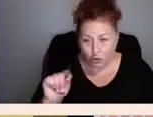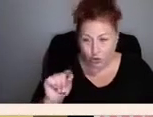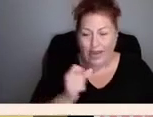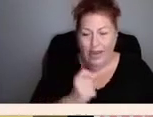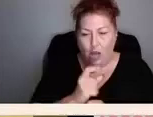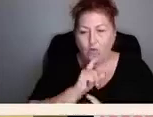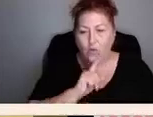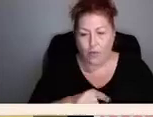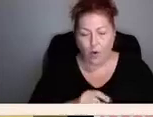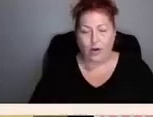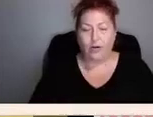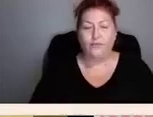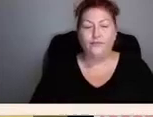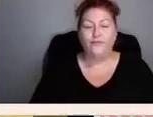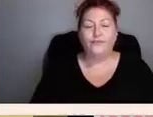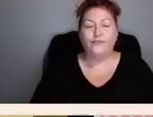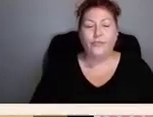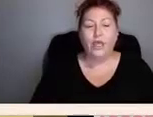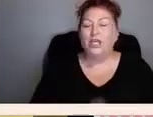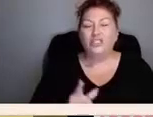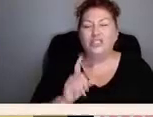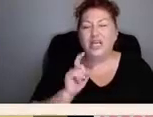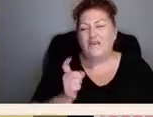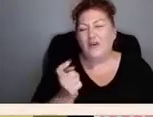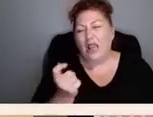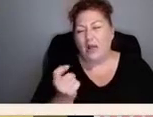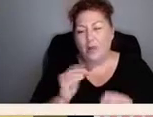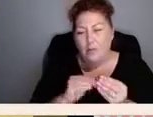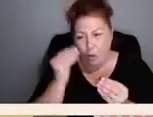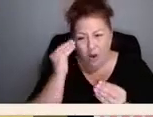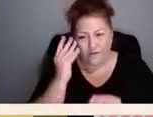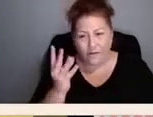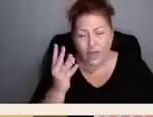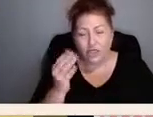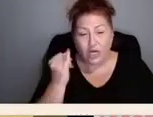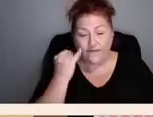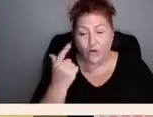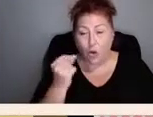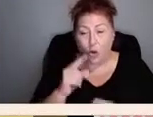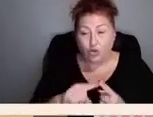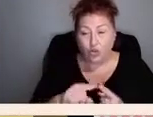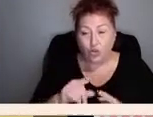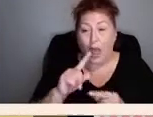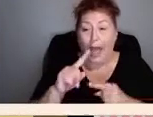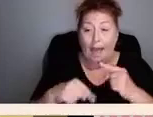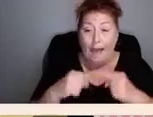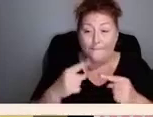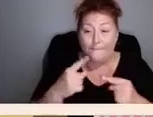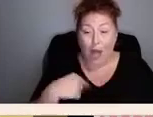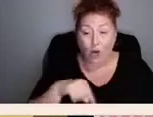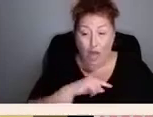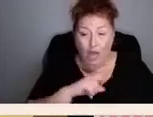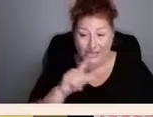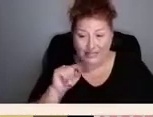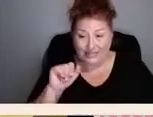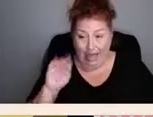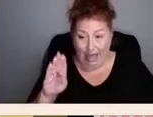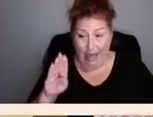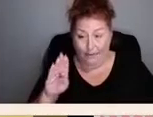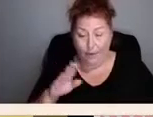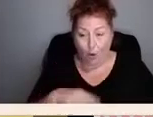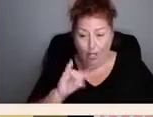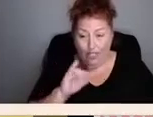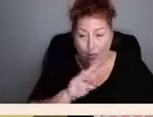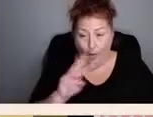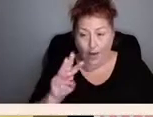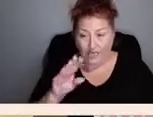report. And just to give you a little bit more information, if you go to the About Us tab and